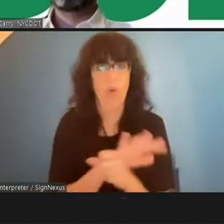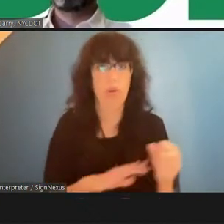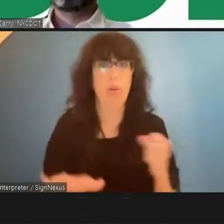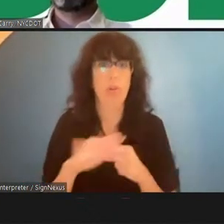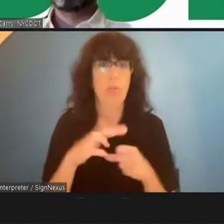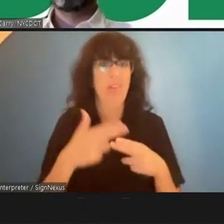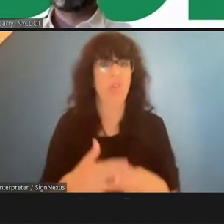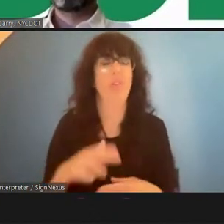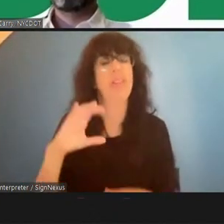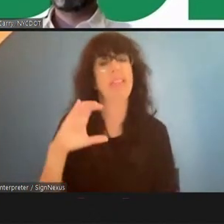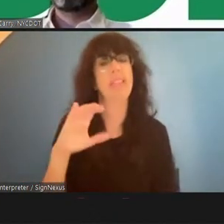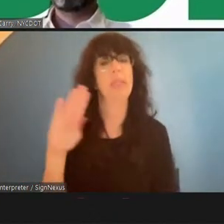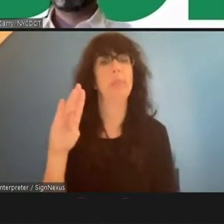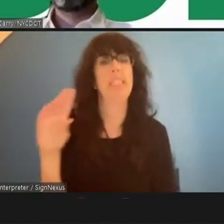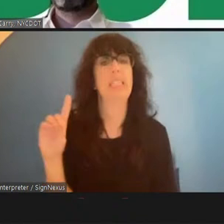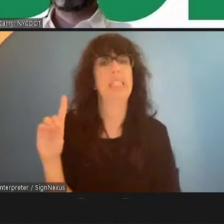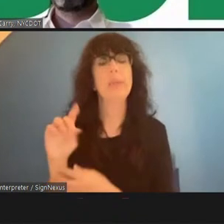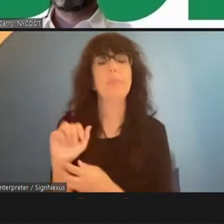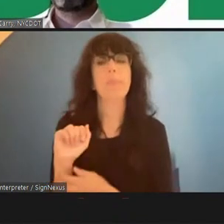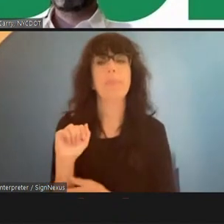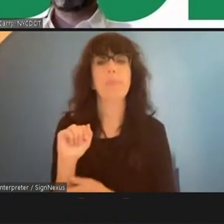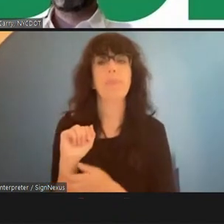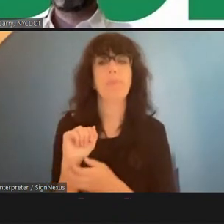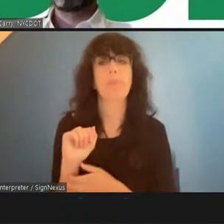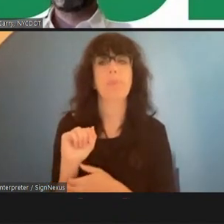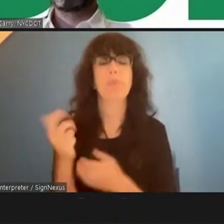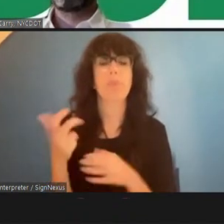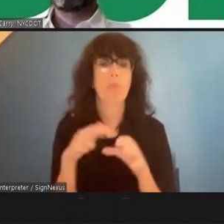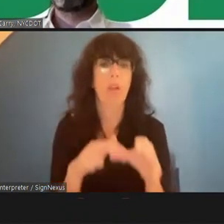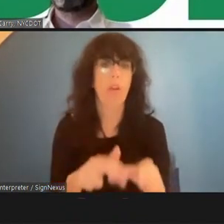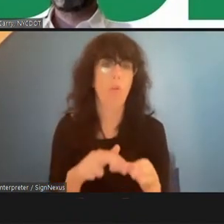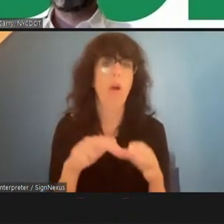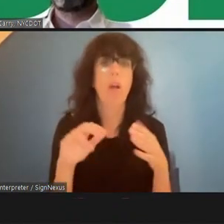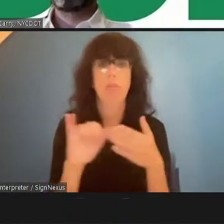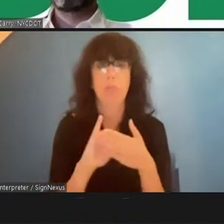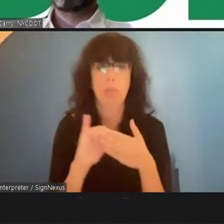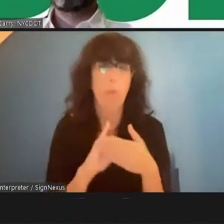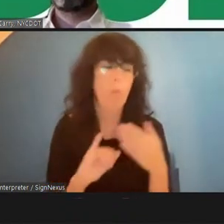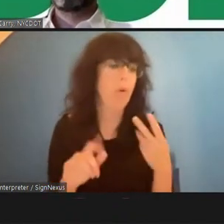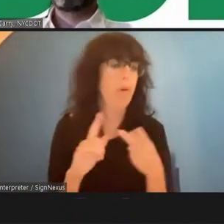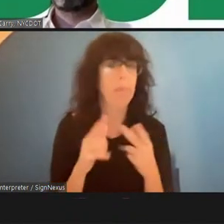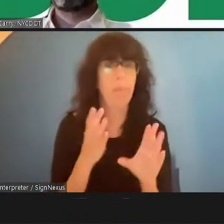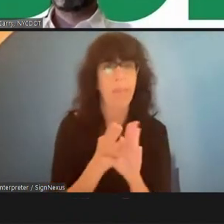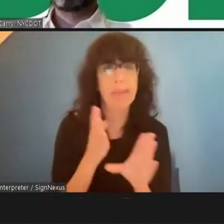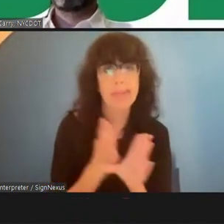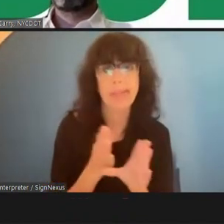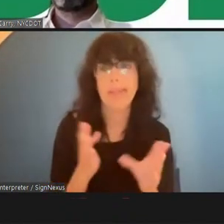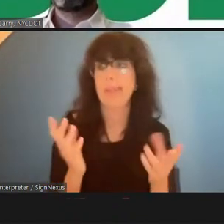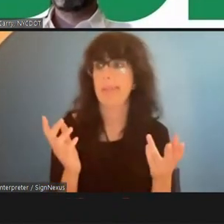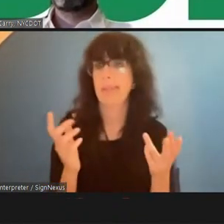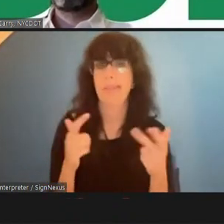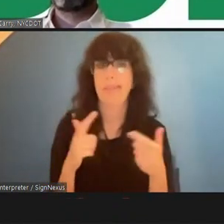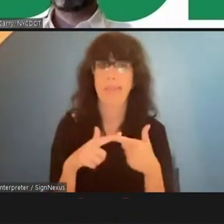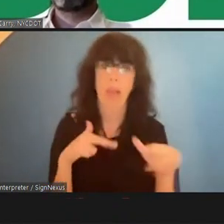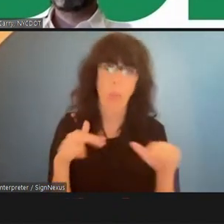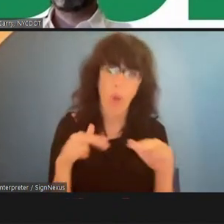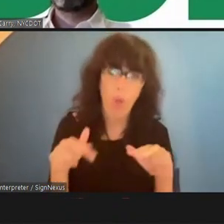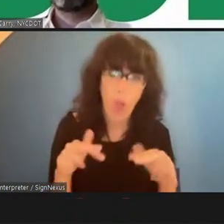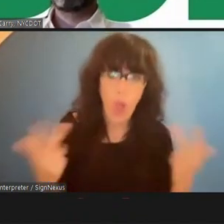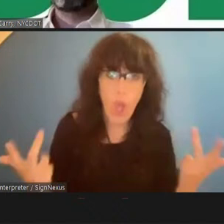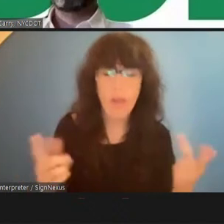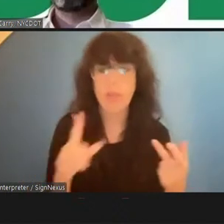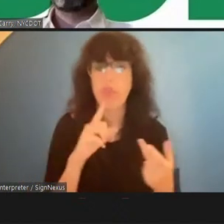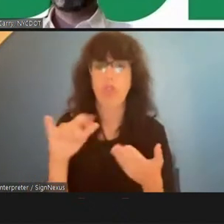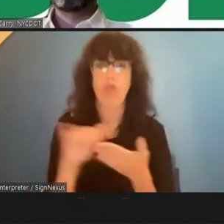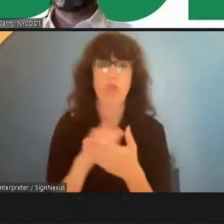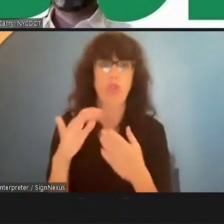central business district i do ride on the mta subway buses of course i walk as a true new yorker i've been here